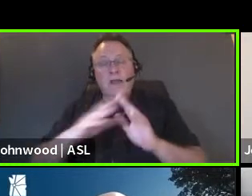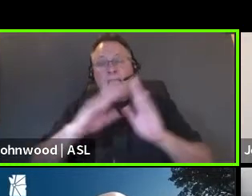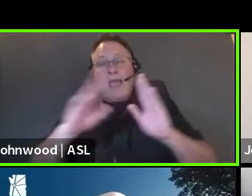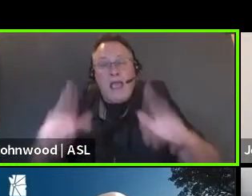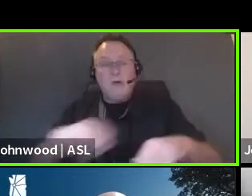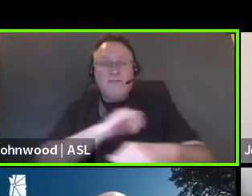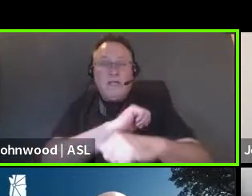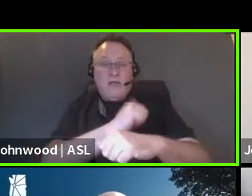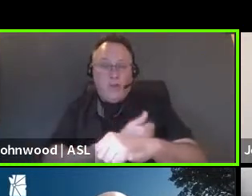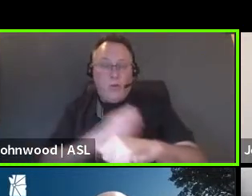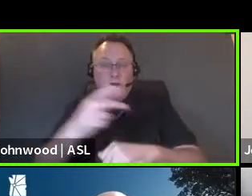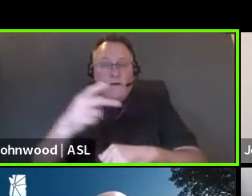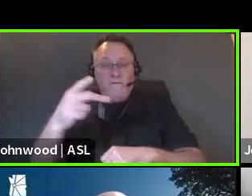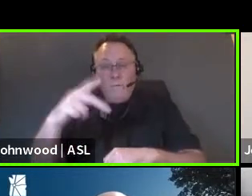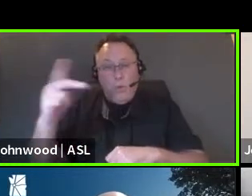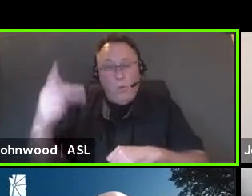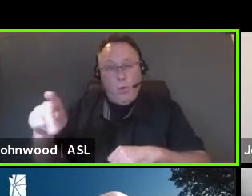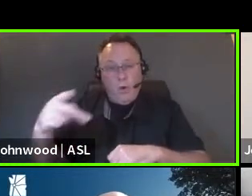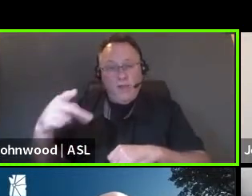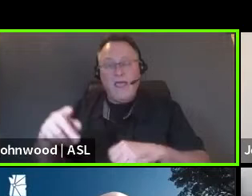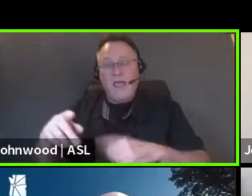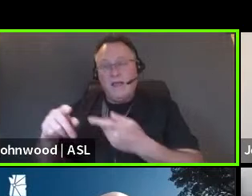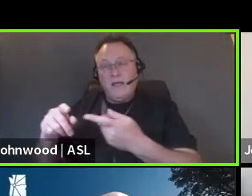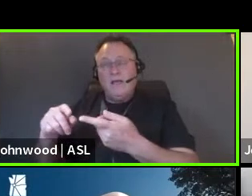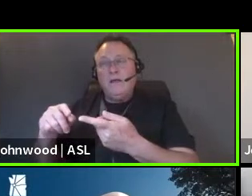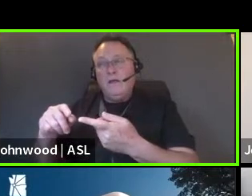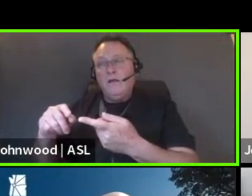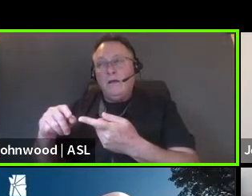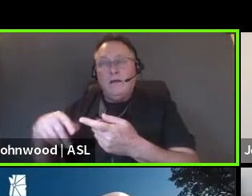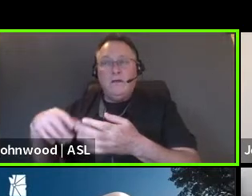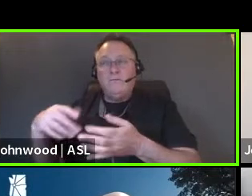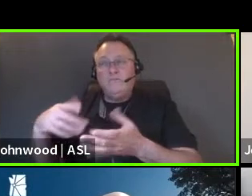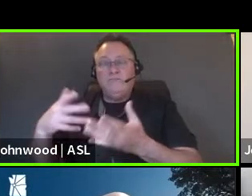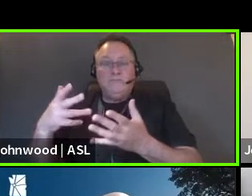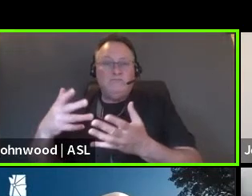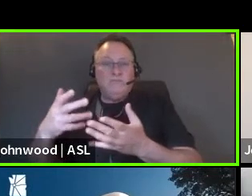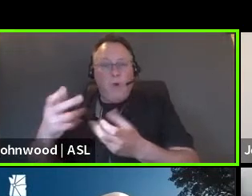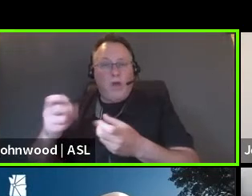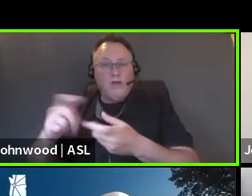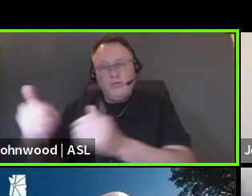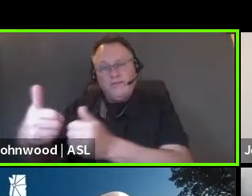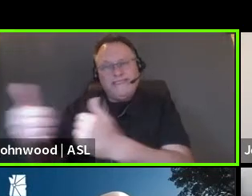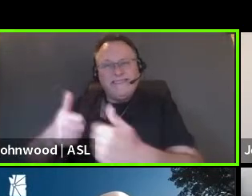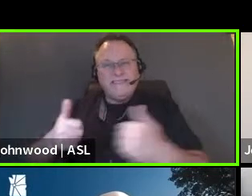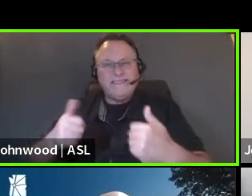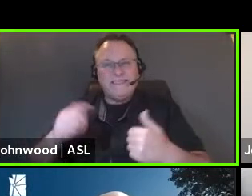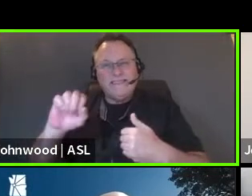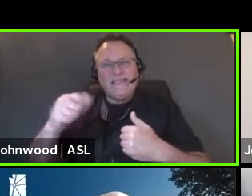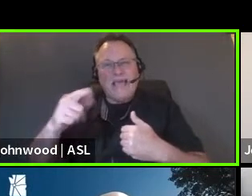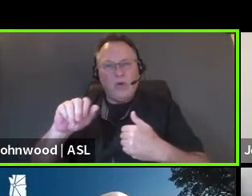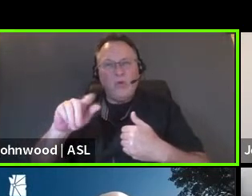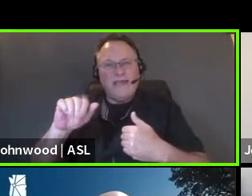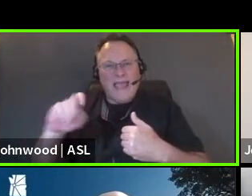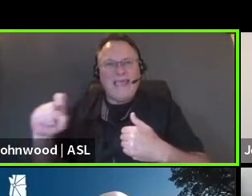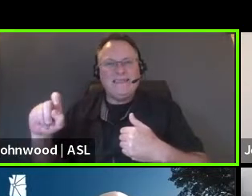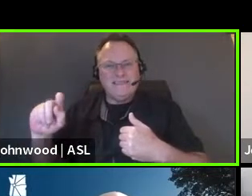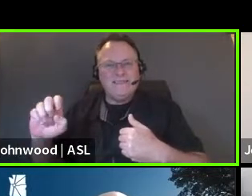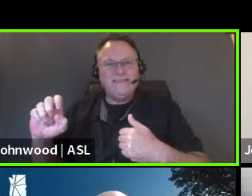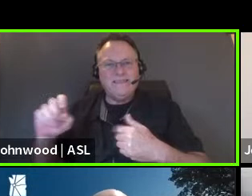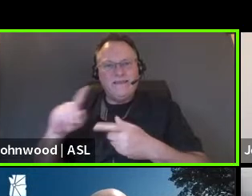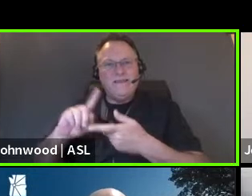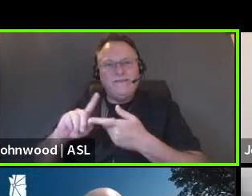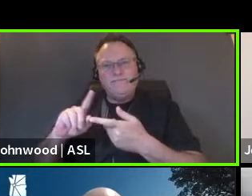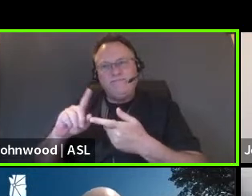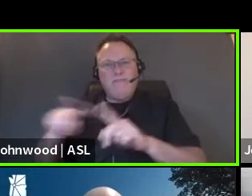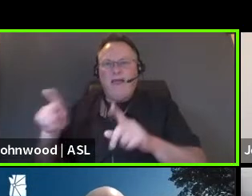Portland directed the school superintendent to segregate the housing, but he refused to do that. I mean, the schools, but he refused